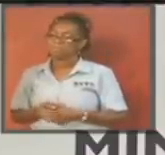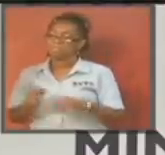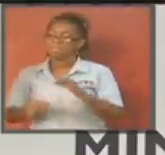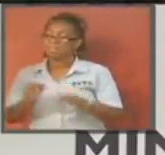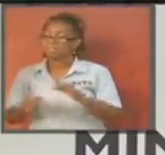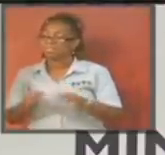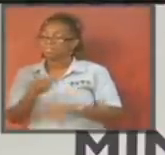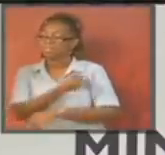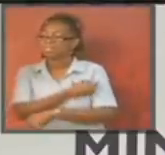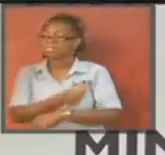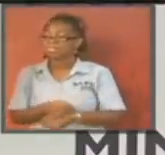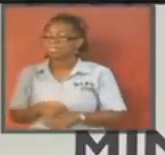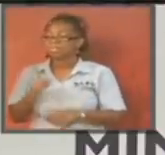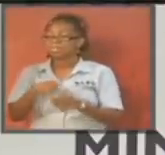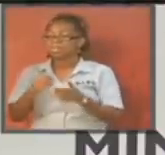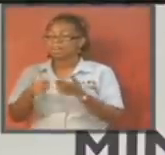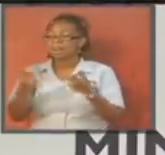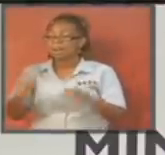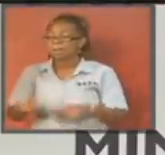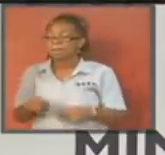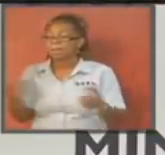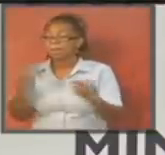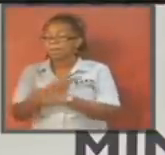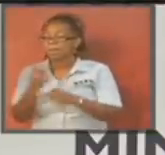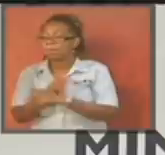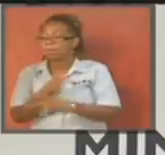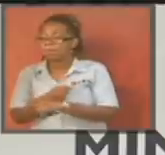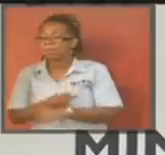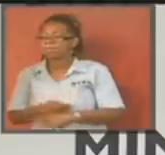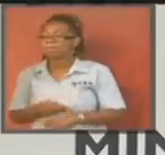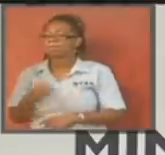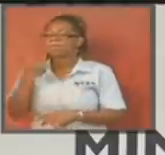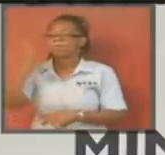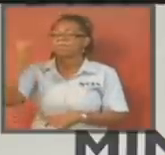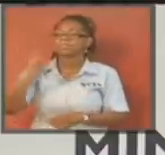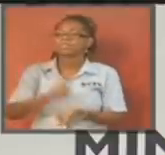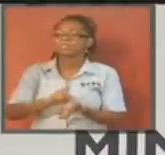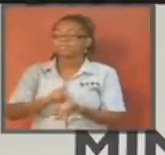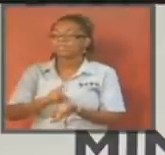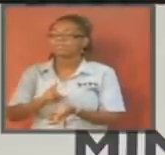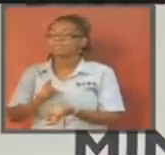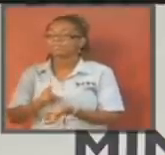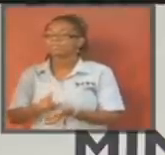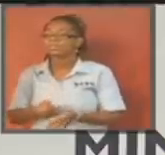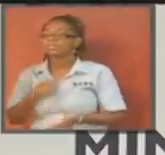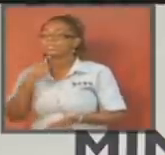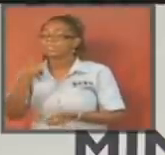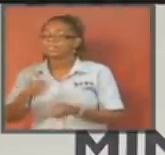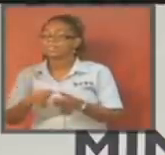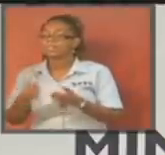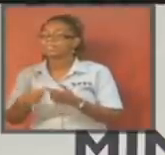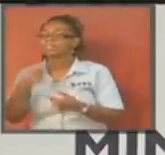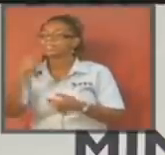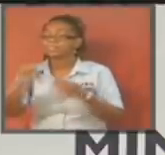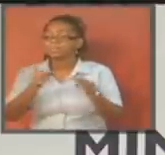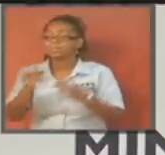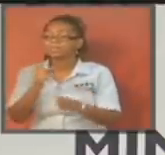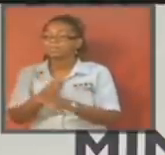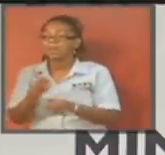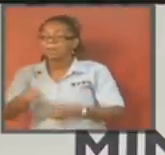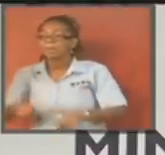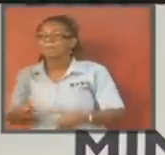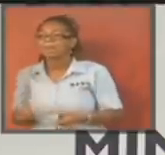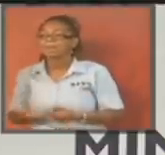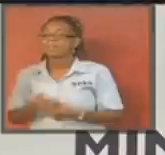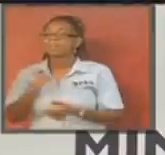physician or go back to your health center right away. Let them know what you have so you safeguard your health, as that's the first consideration when